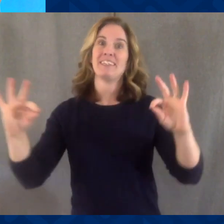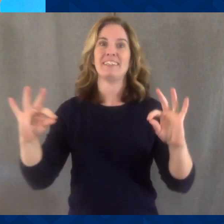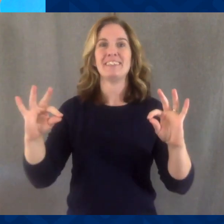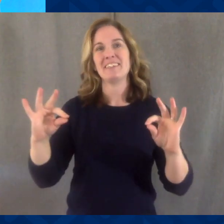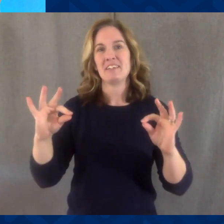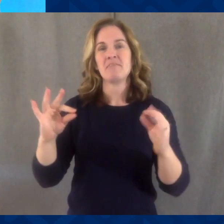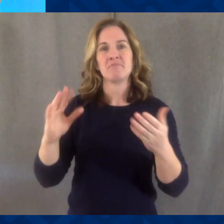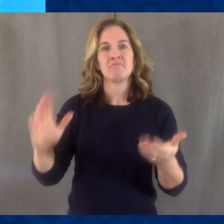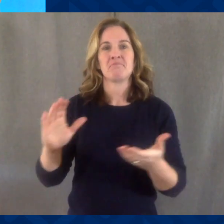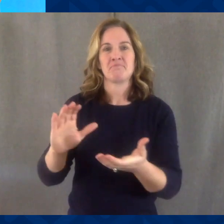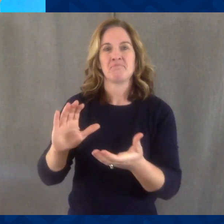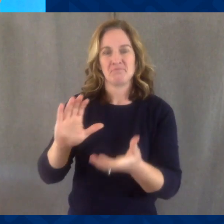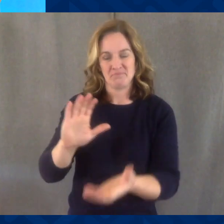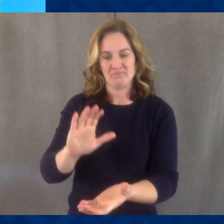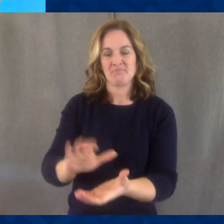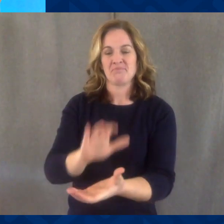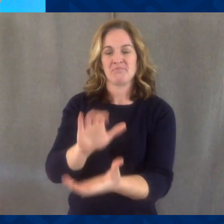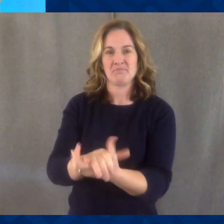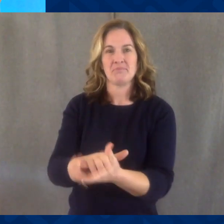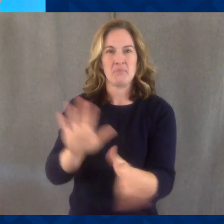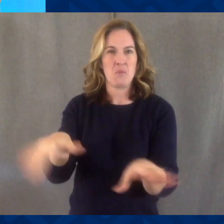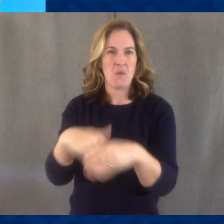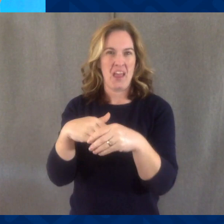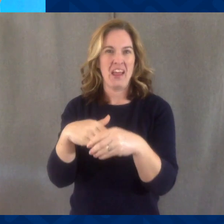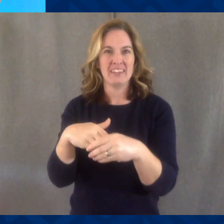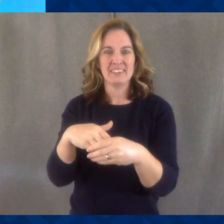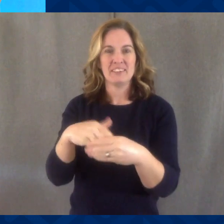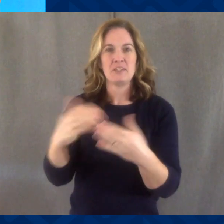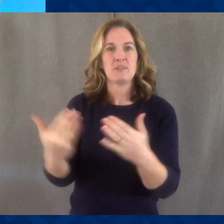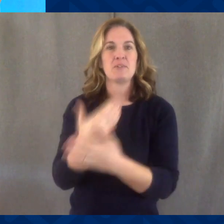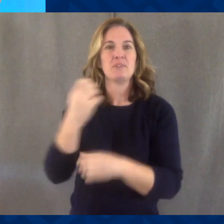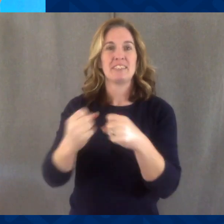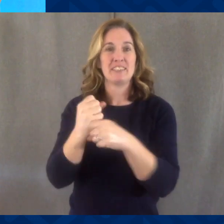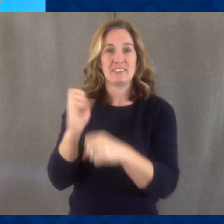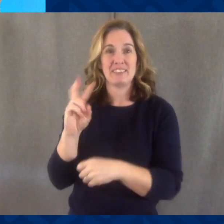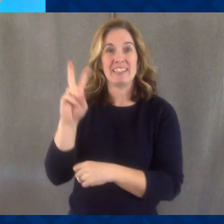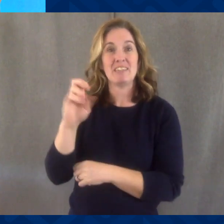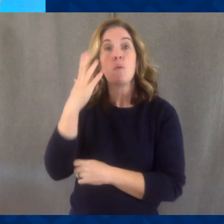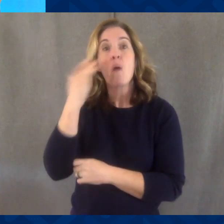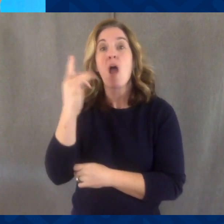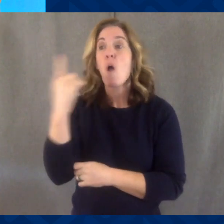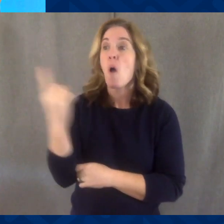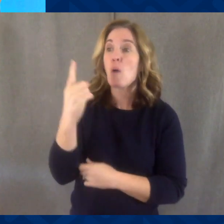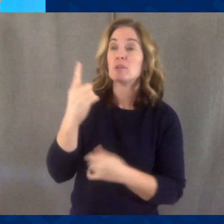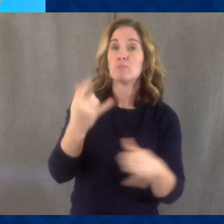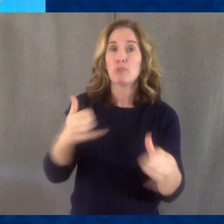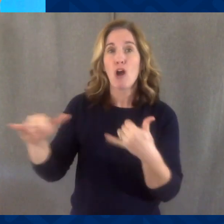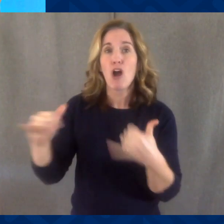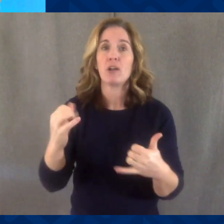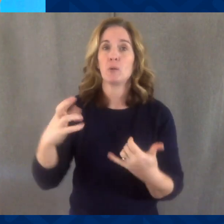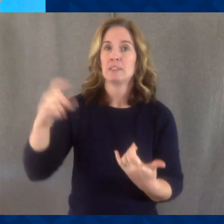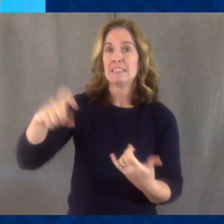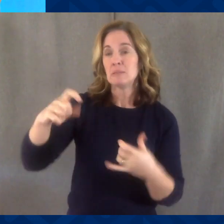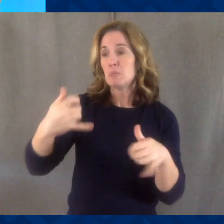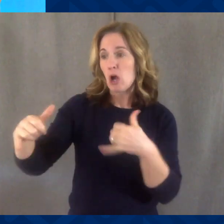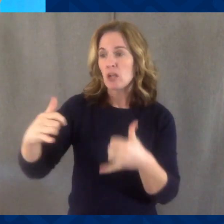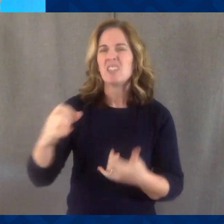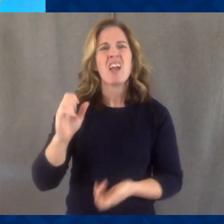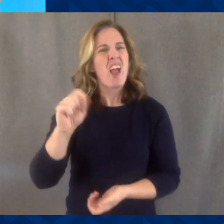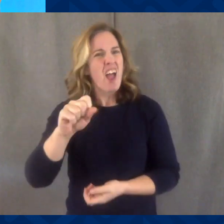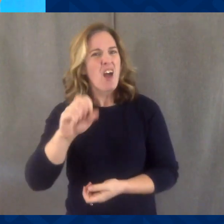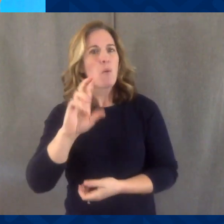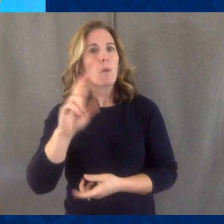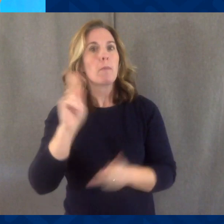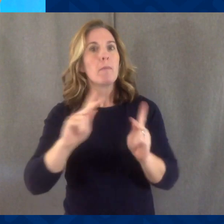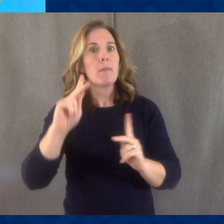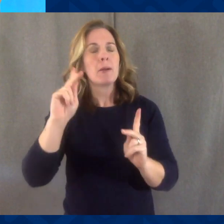married on New Year's Eve. Because there's always a party. Yeah. Or there's always a need to have a party. Or people think they know what they're going to do for New Year's Eve. Exactly.